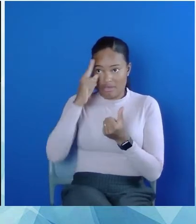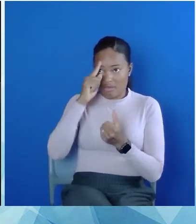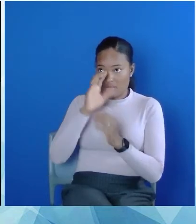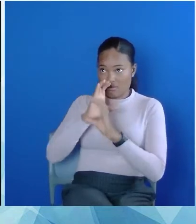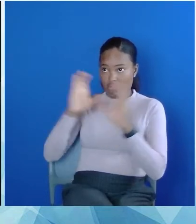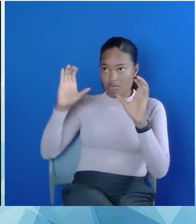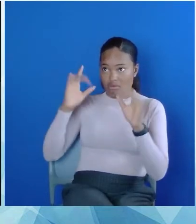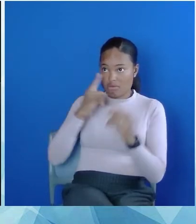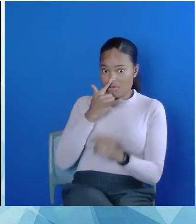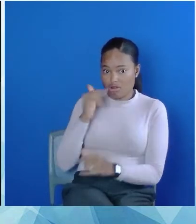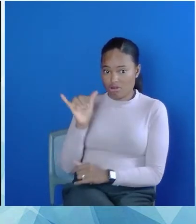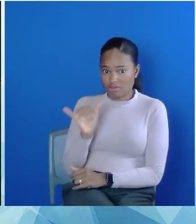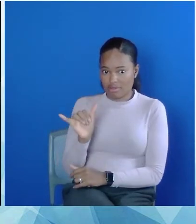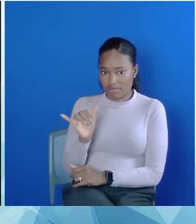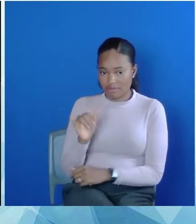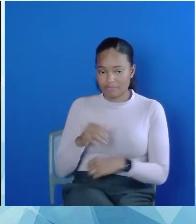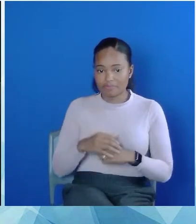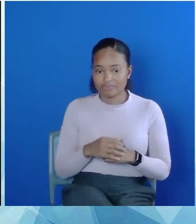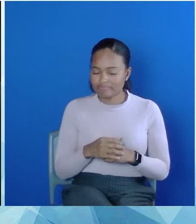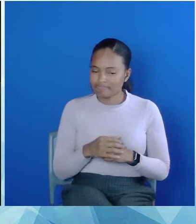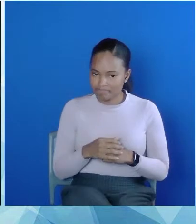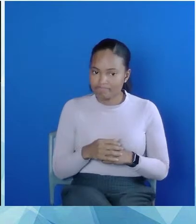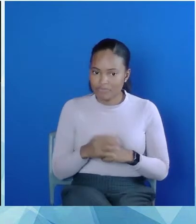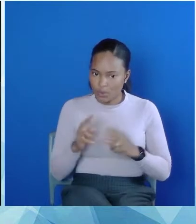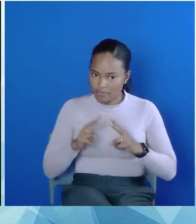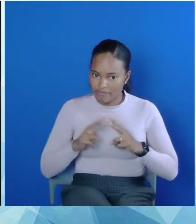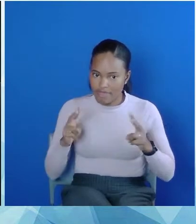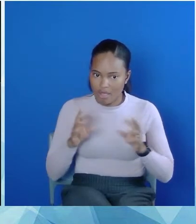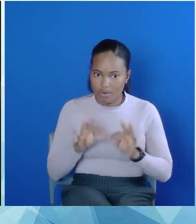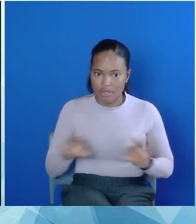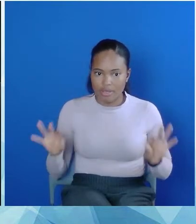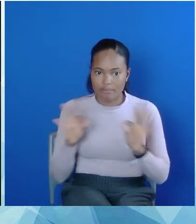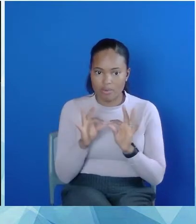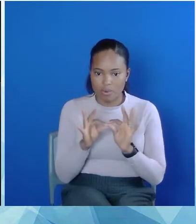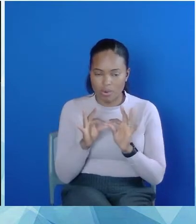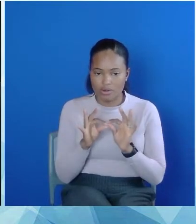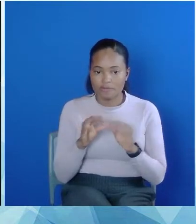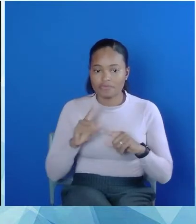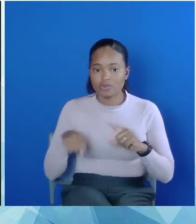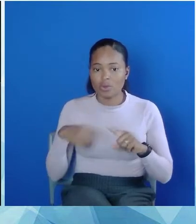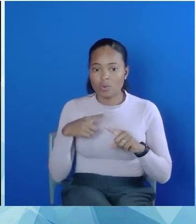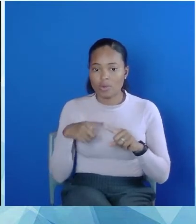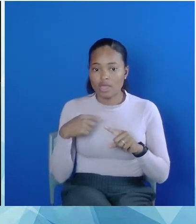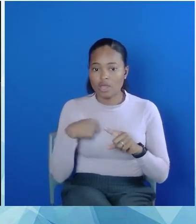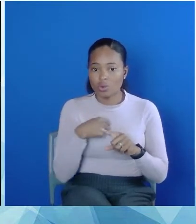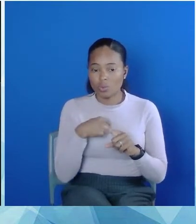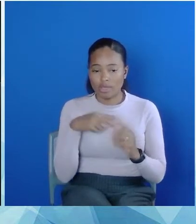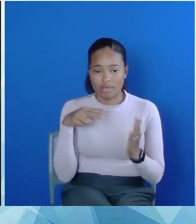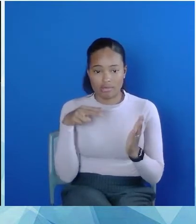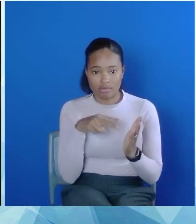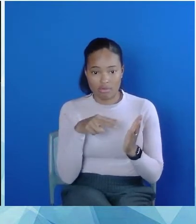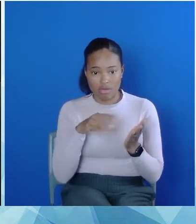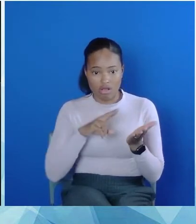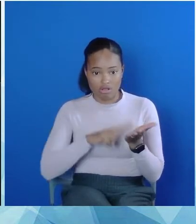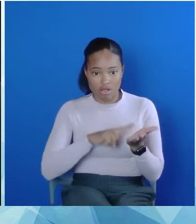So it is very important. When we look at the leadership contracts, it